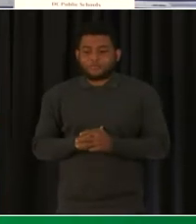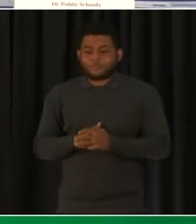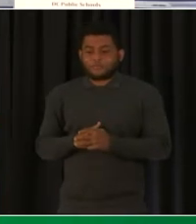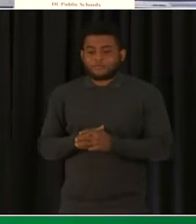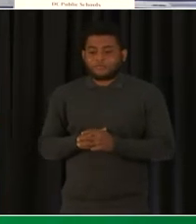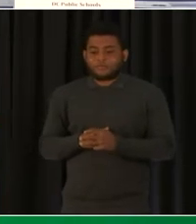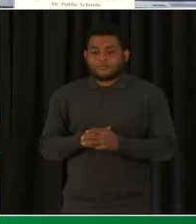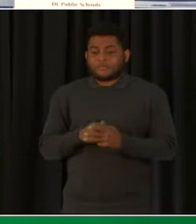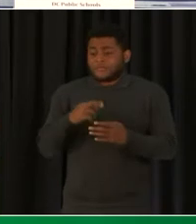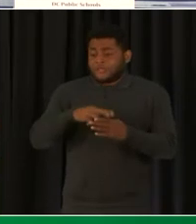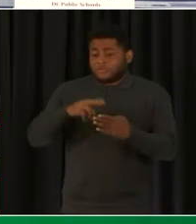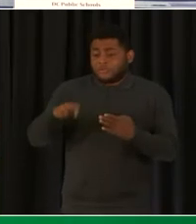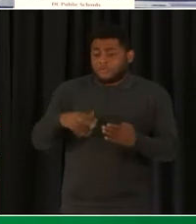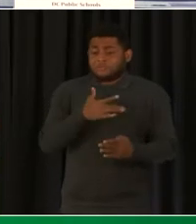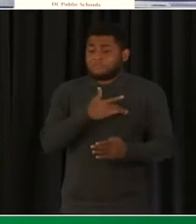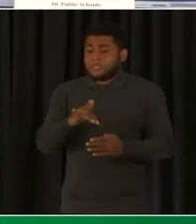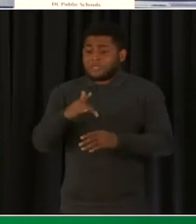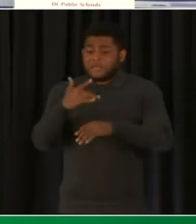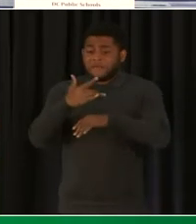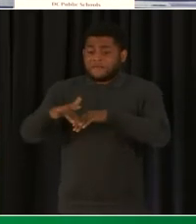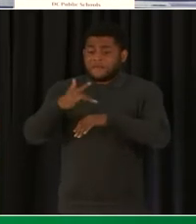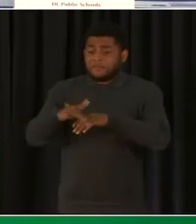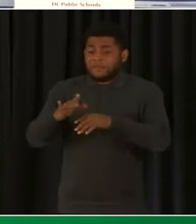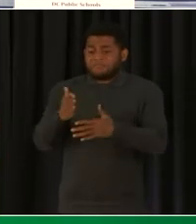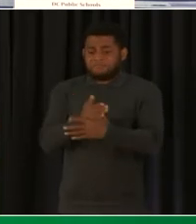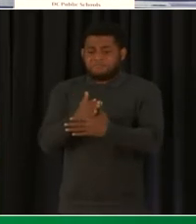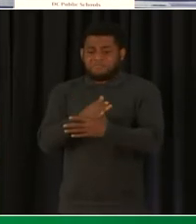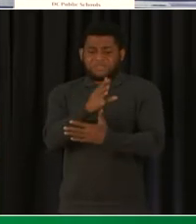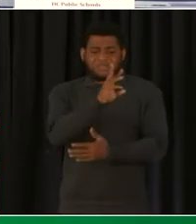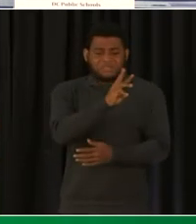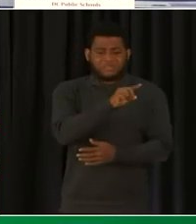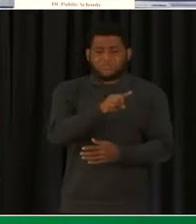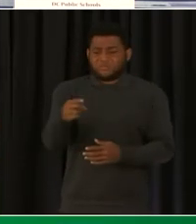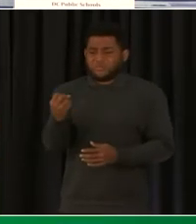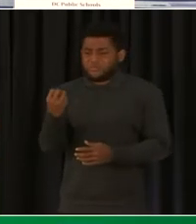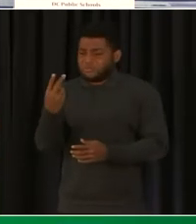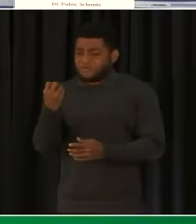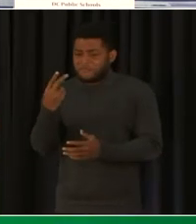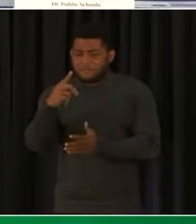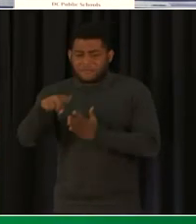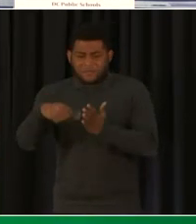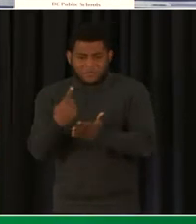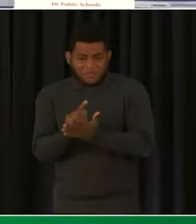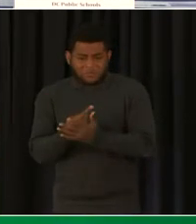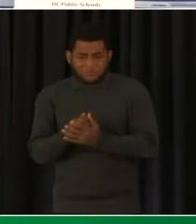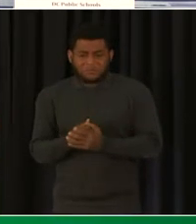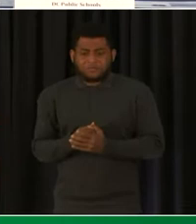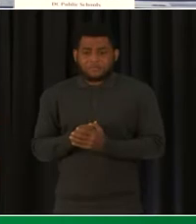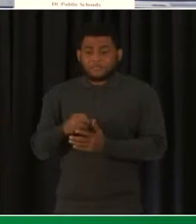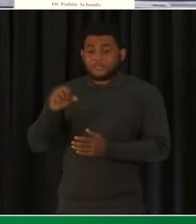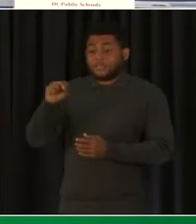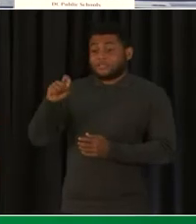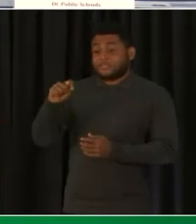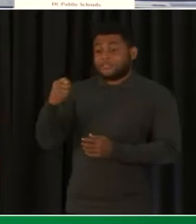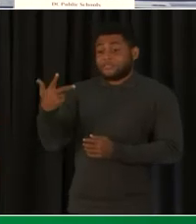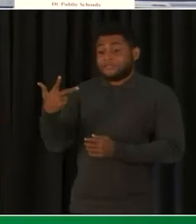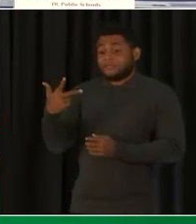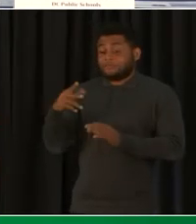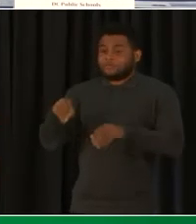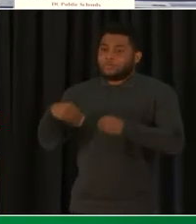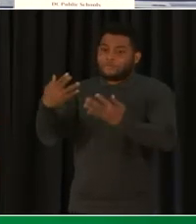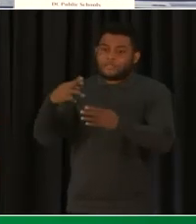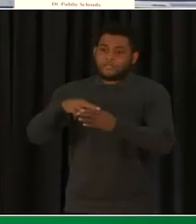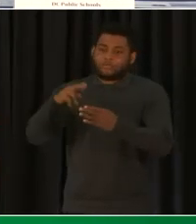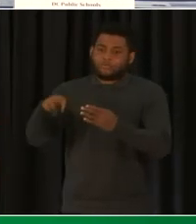usually available between 6 and 12 hours. Shield T3 is turning those tests around very quickly, which is great that we're